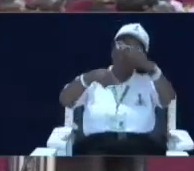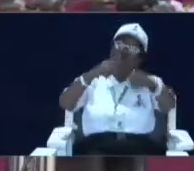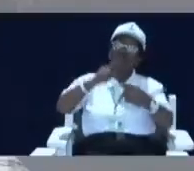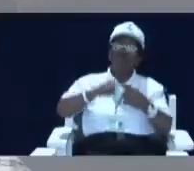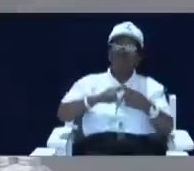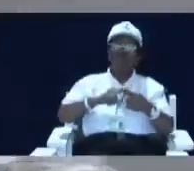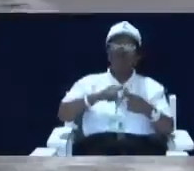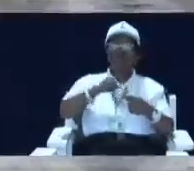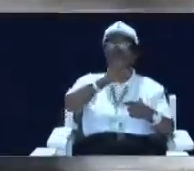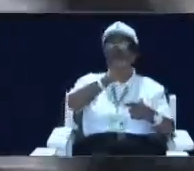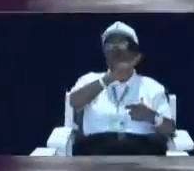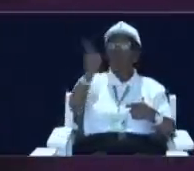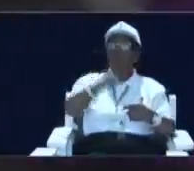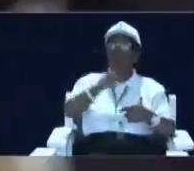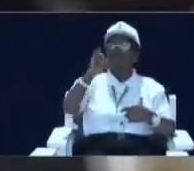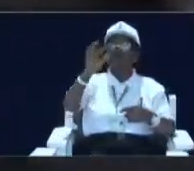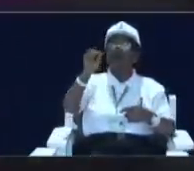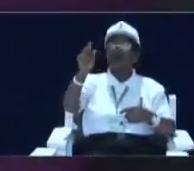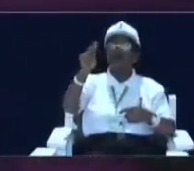zone two.